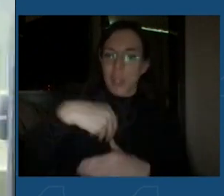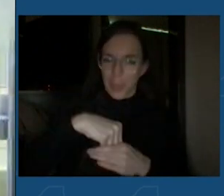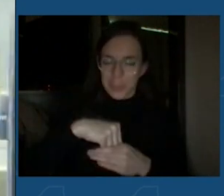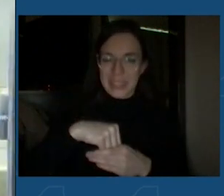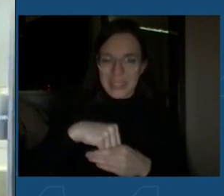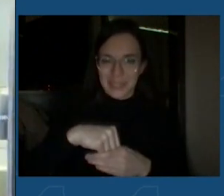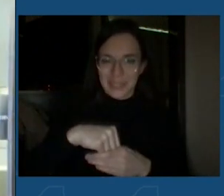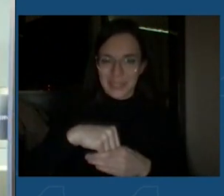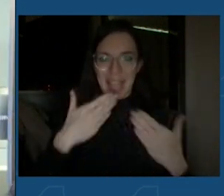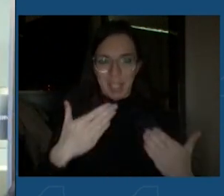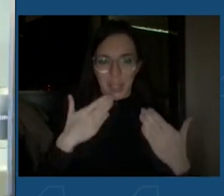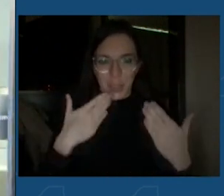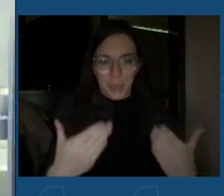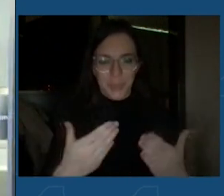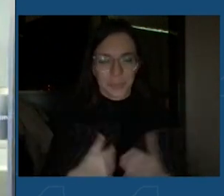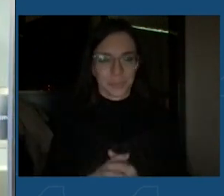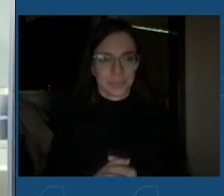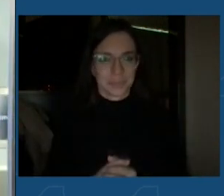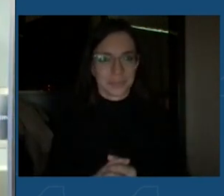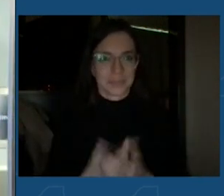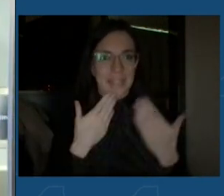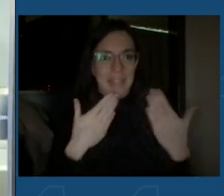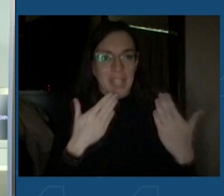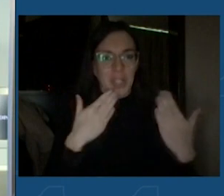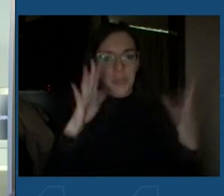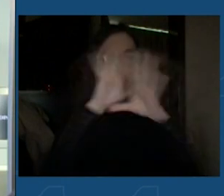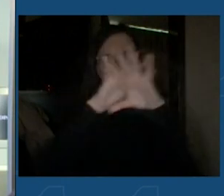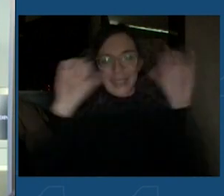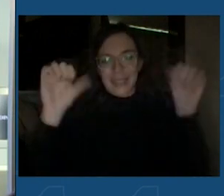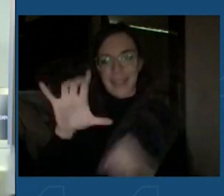you. Thank you, President Clinton.